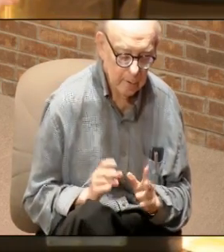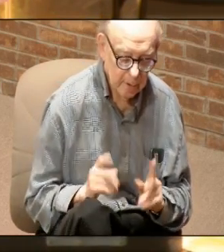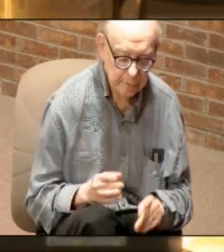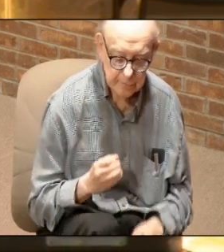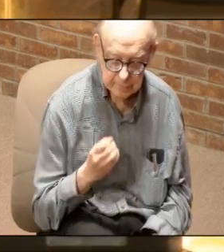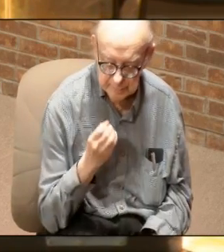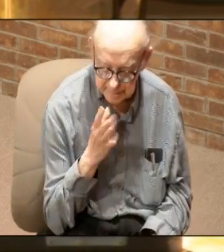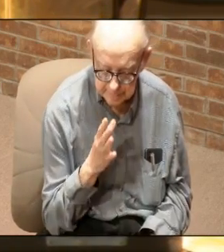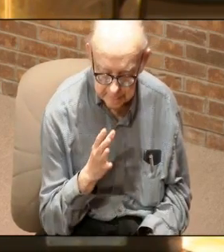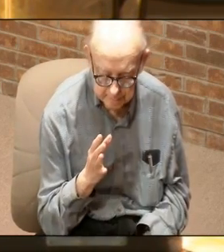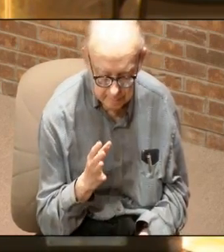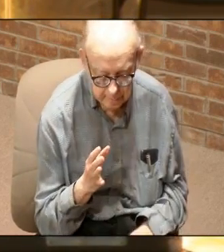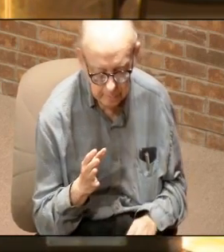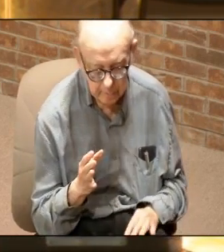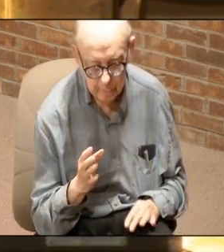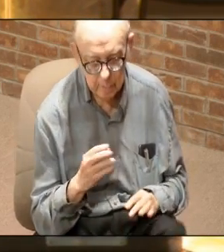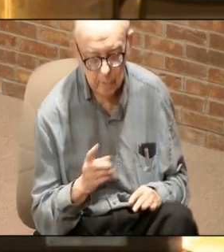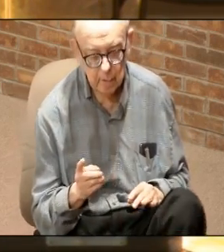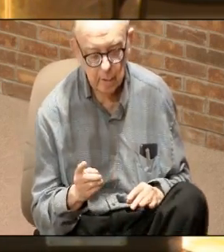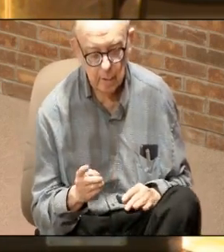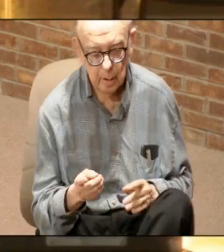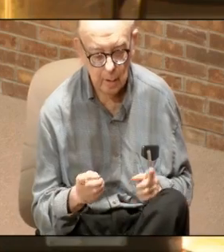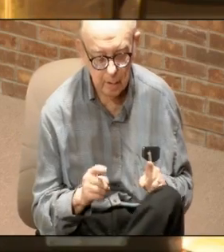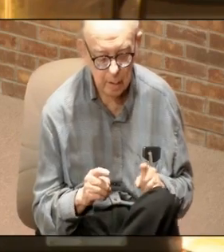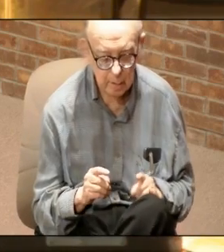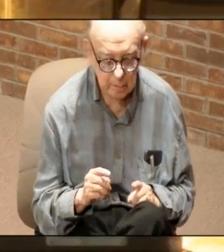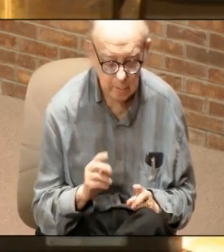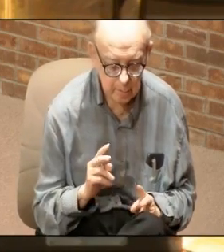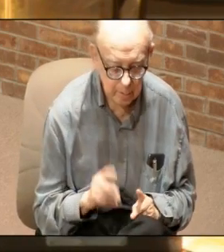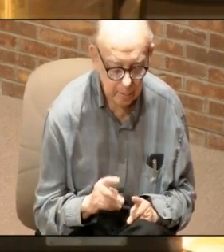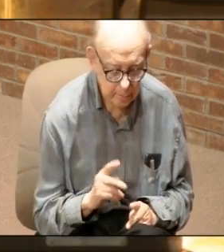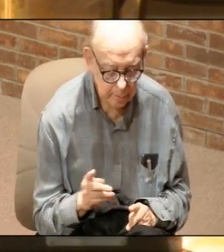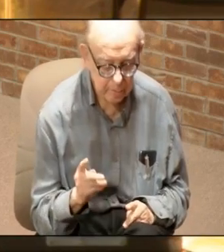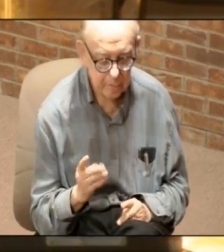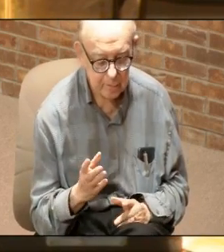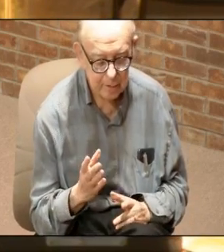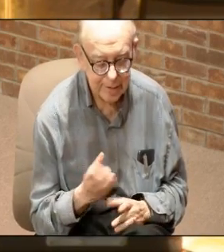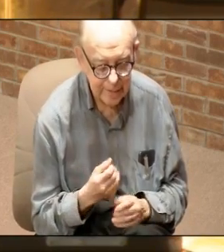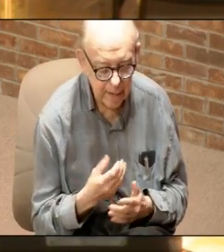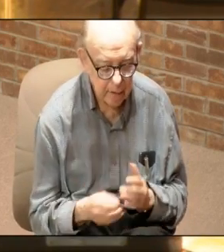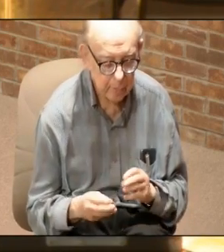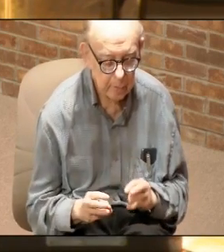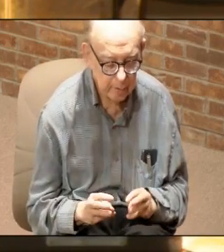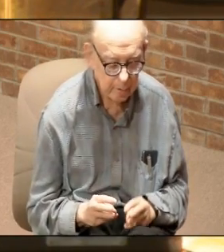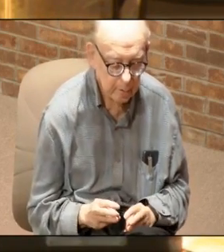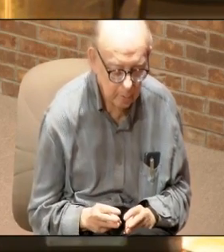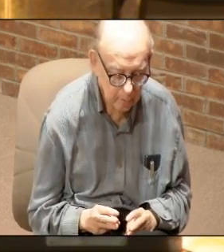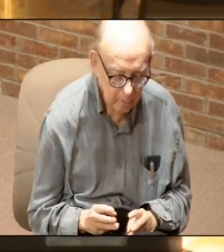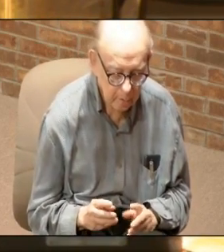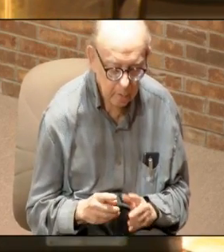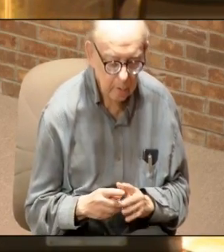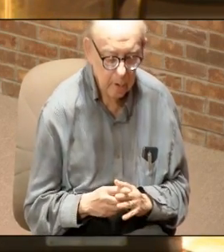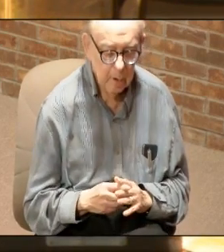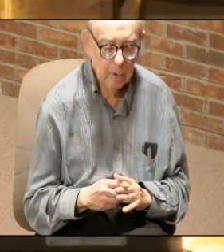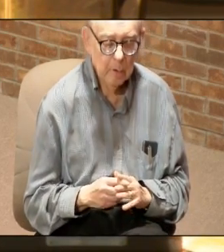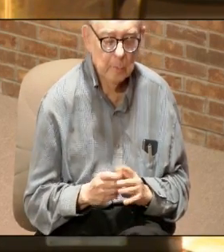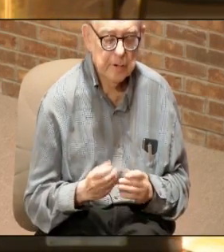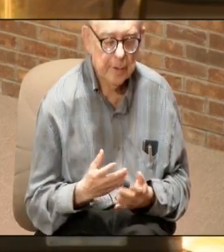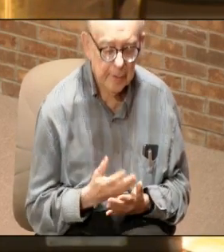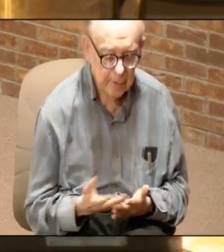care. They just figured the person saw them coming, they're going to get out of the way. And so you begin a whole lot of